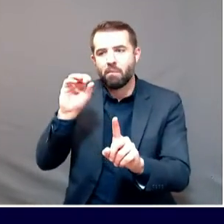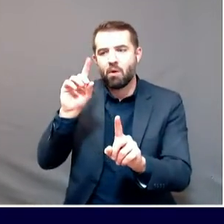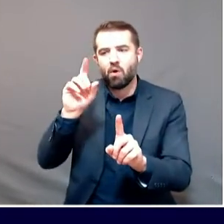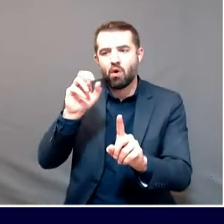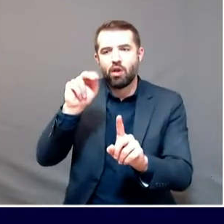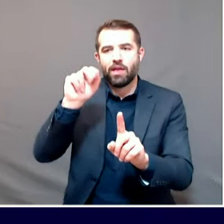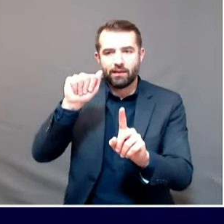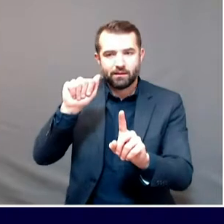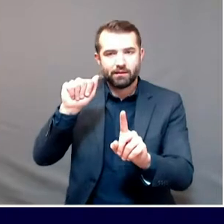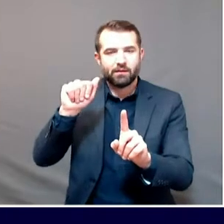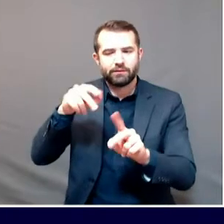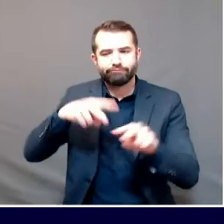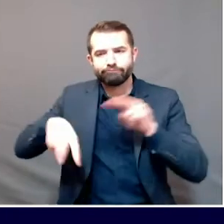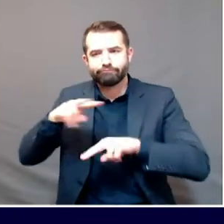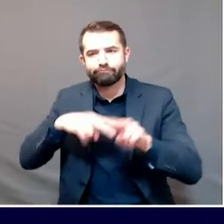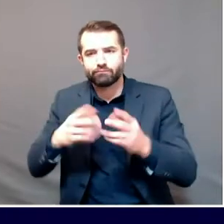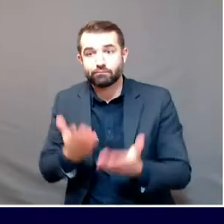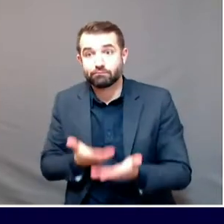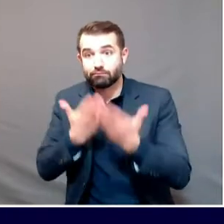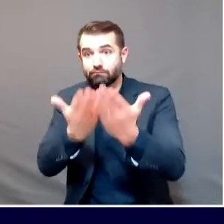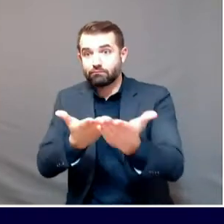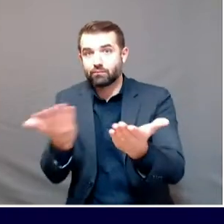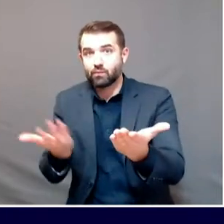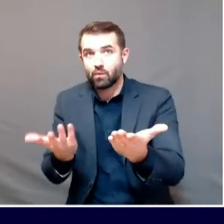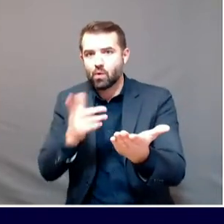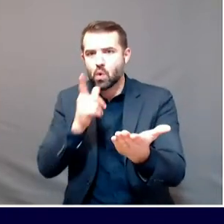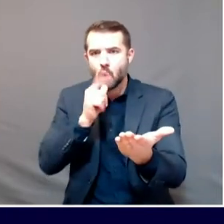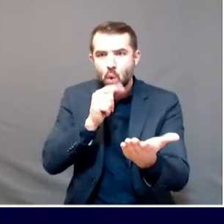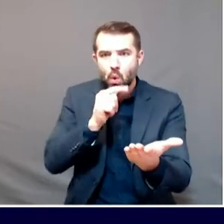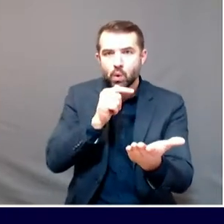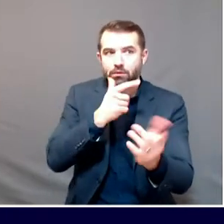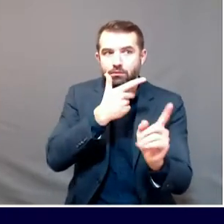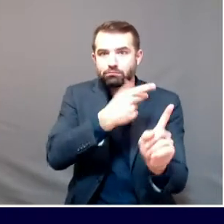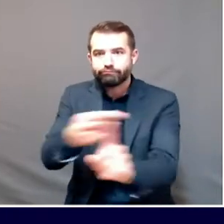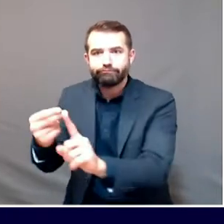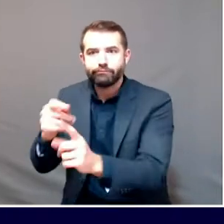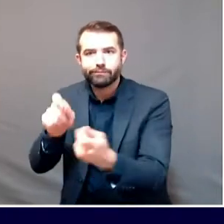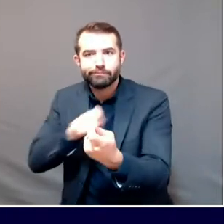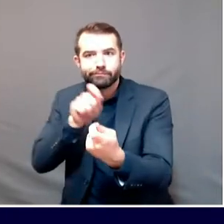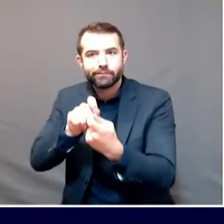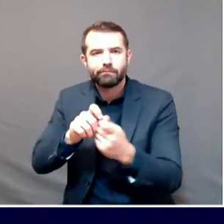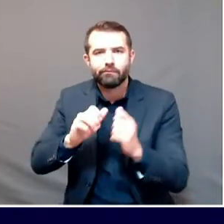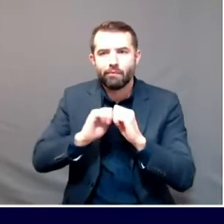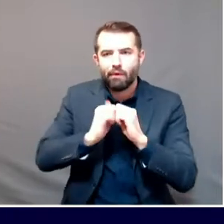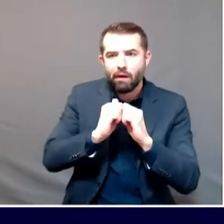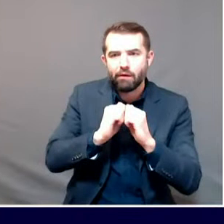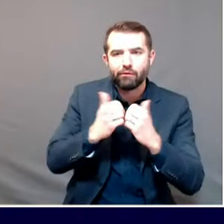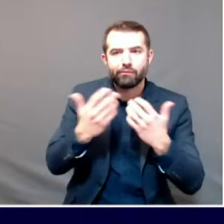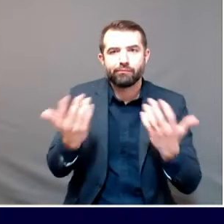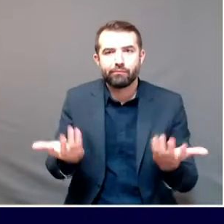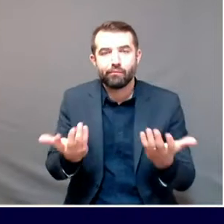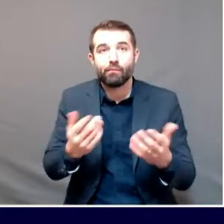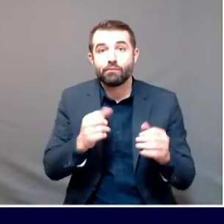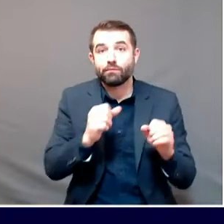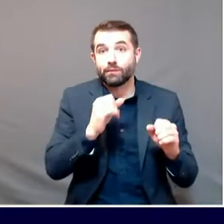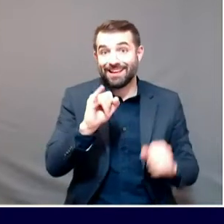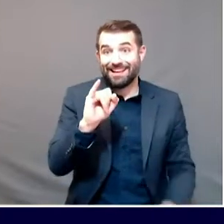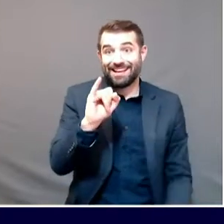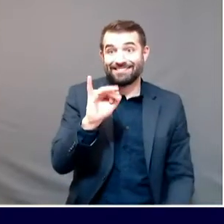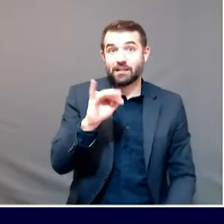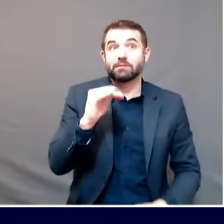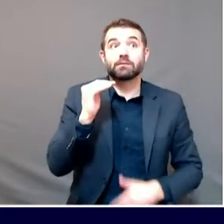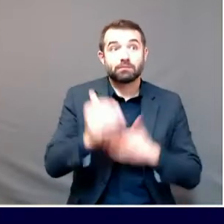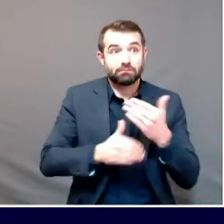pieces fall into place, there is the possibility that Moderna vaccine could be arriving in Maine as soon as early next week.